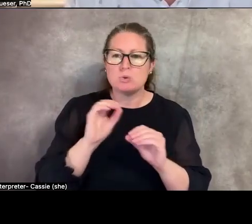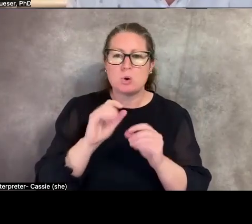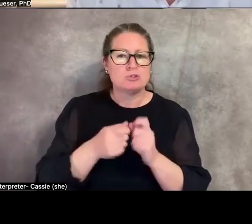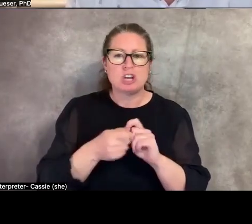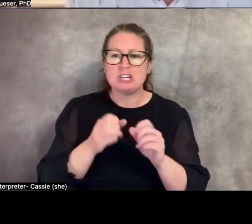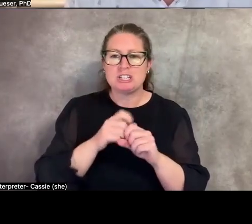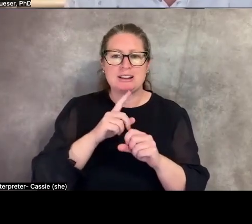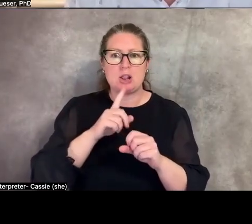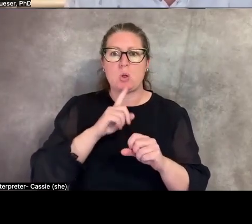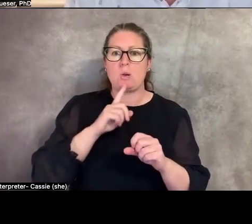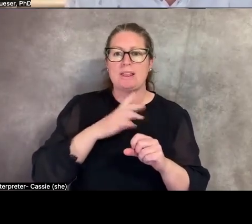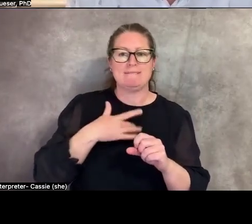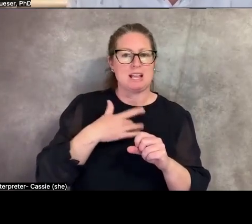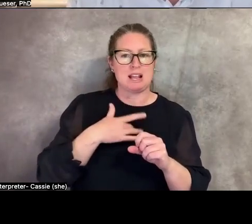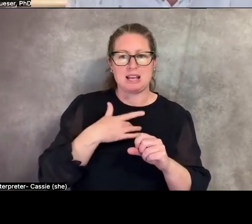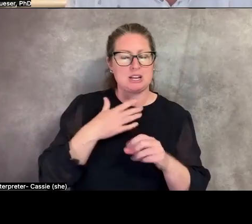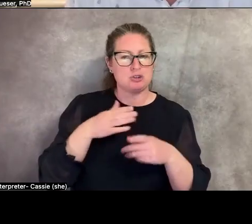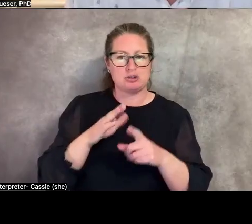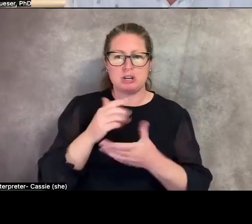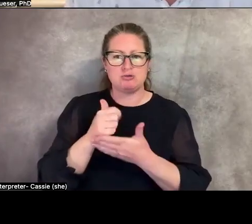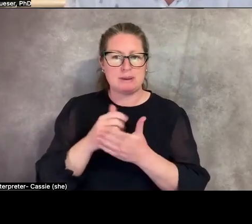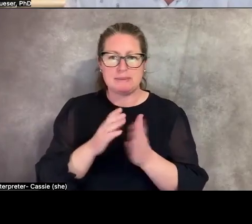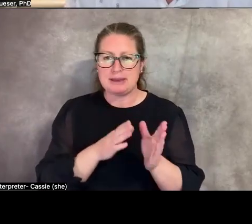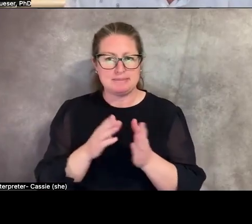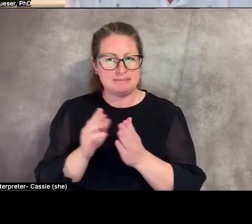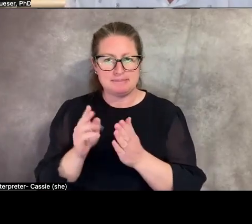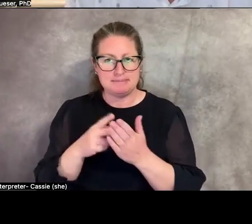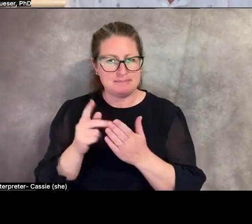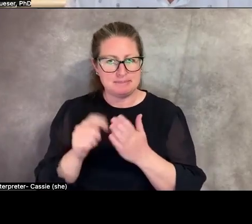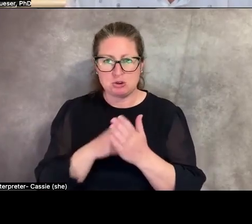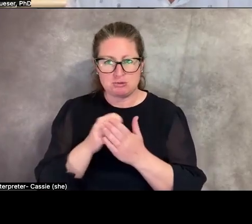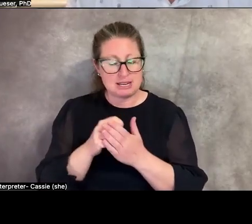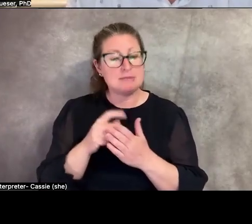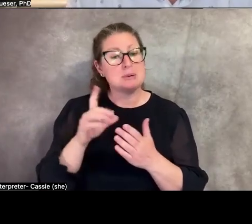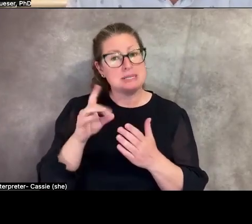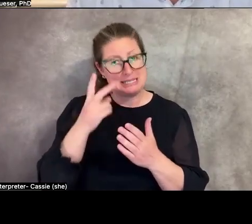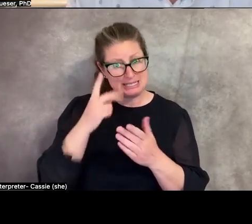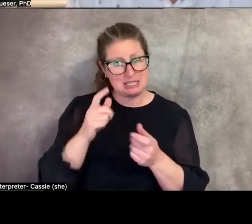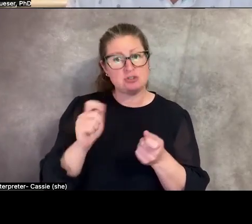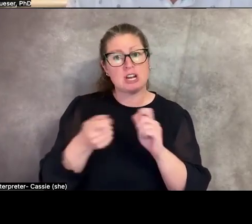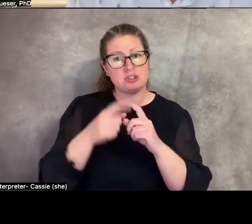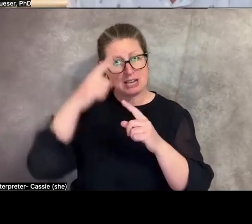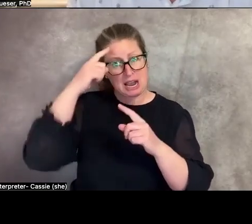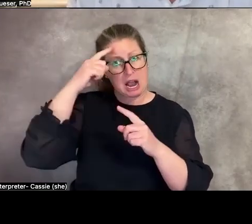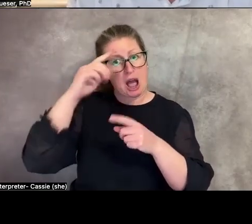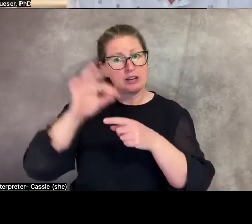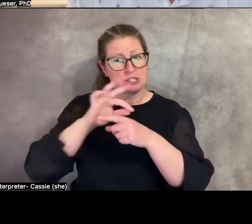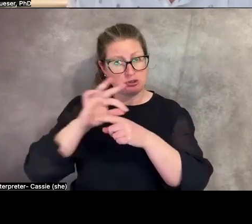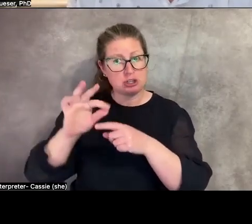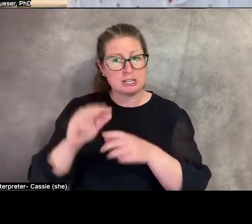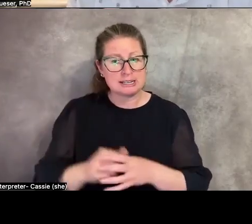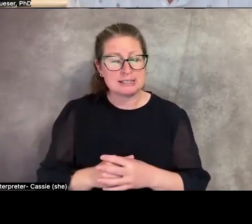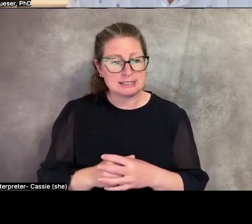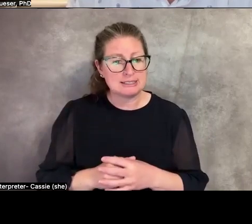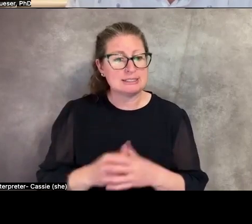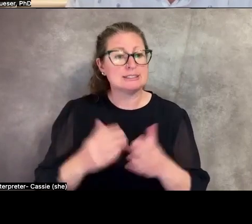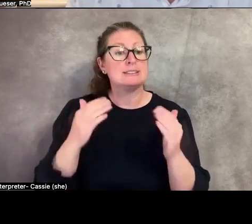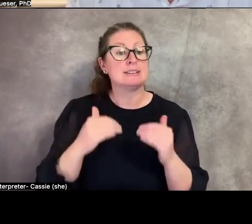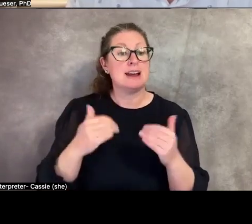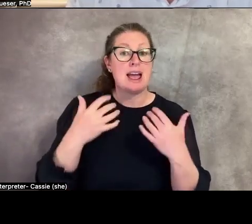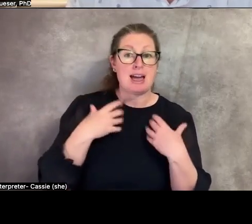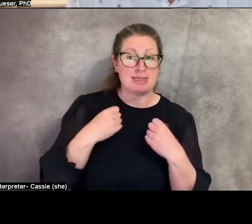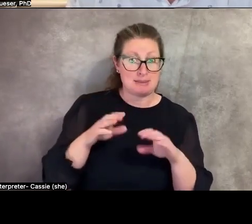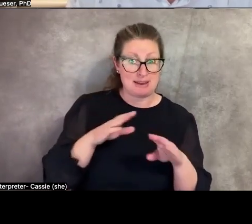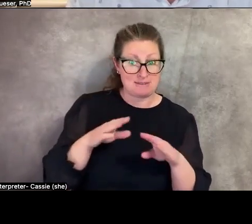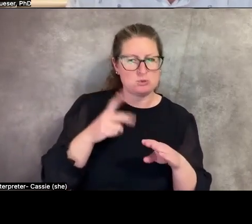the treatment period. There were changes in cognition. And then in terms of healthy behaviors, we